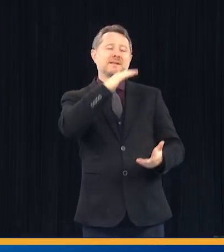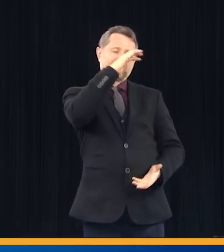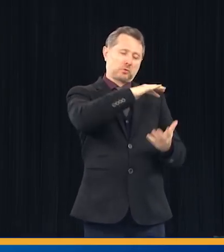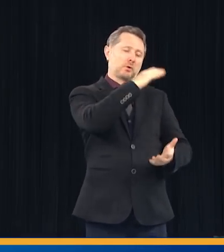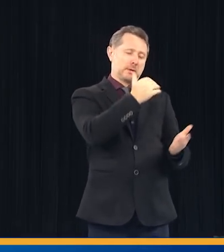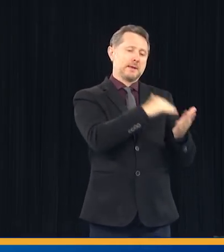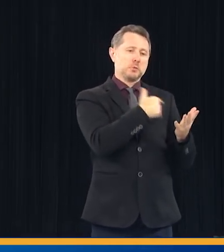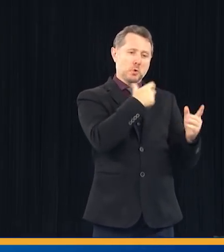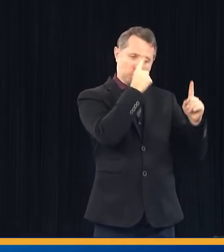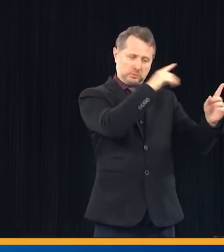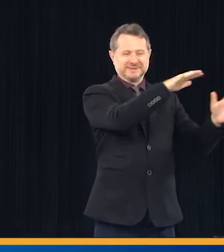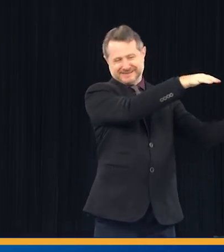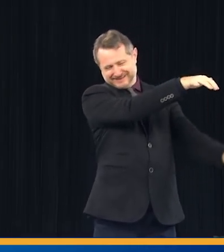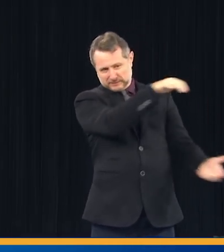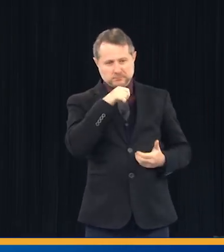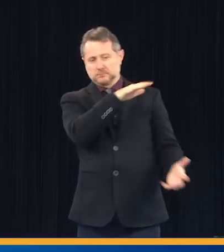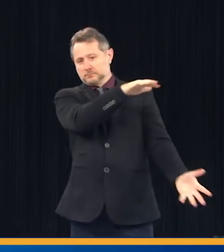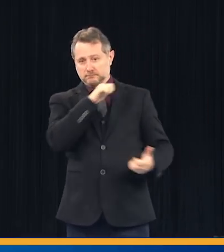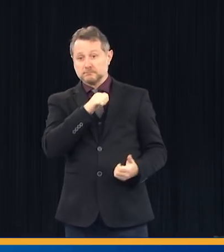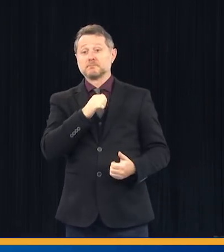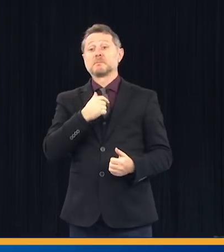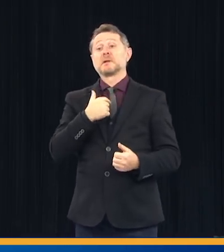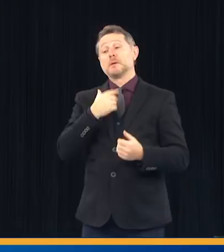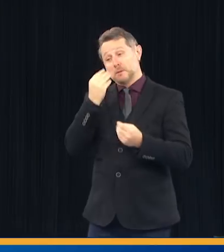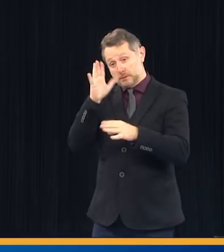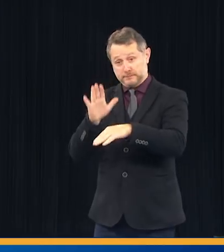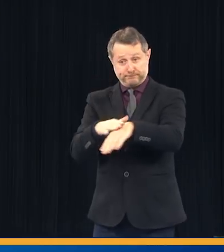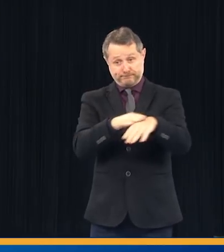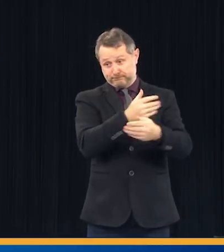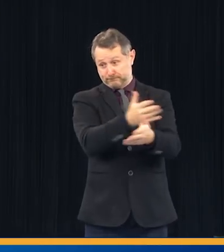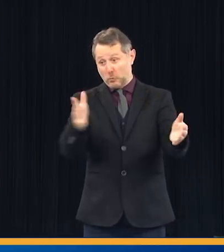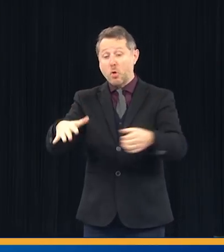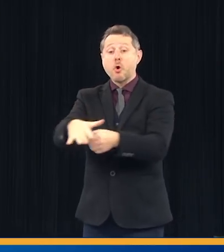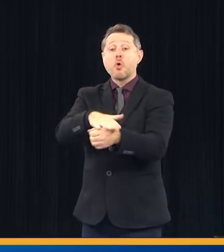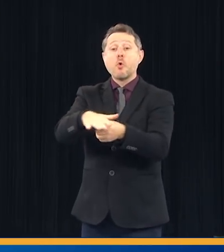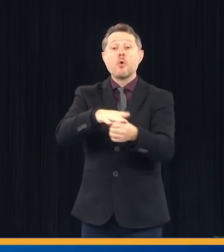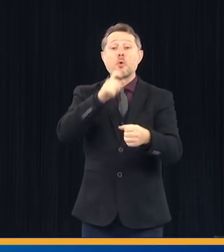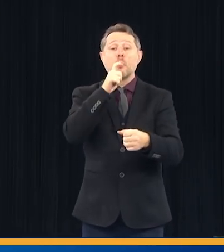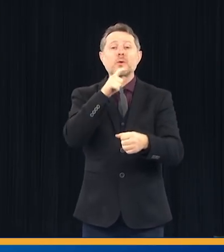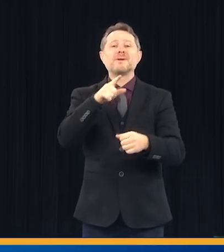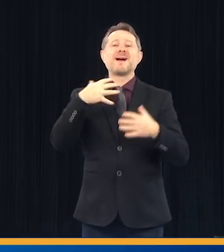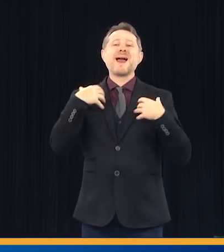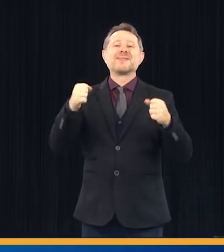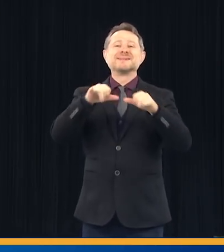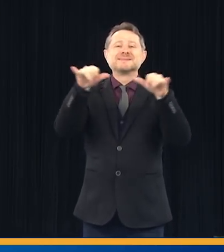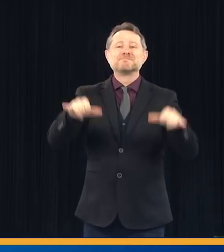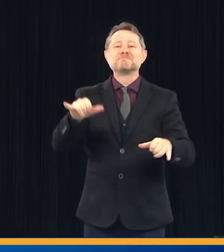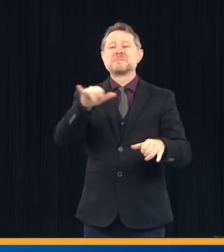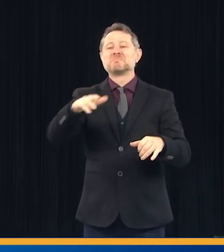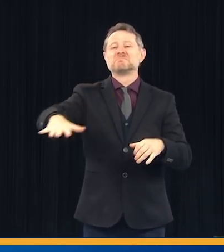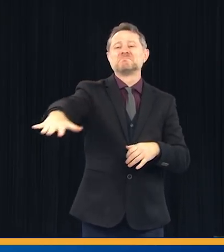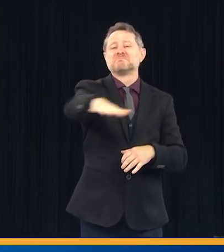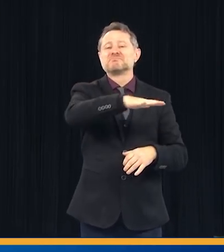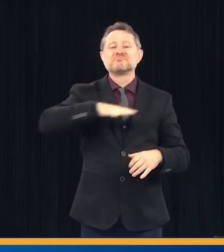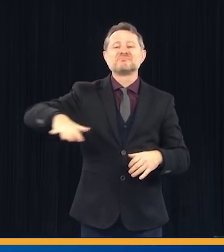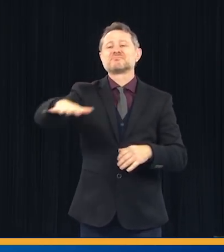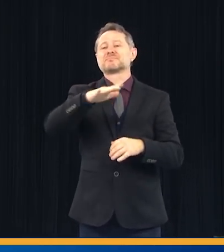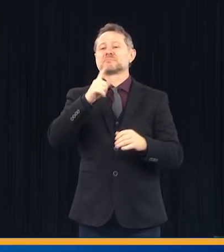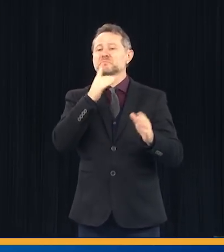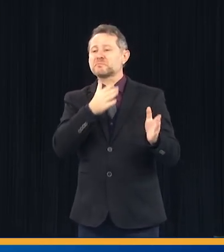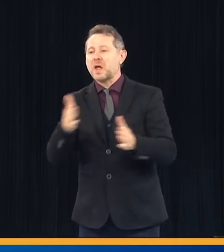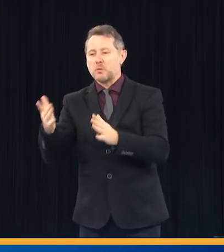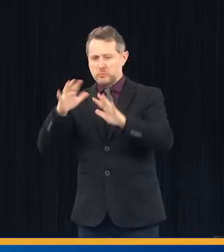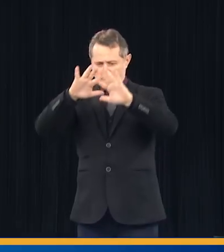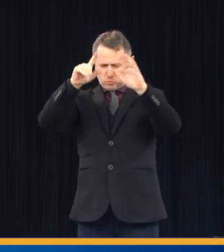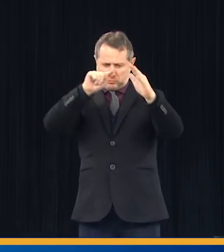systems. We need the local health systems to think more holistically. In other words,